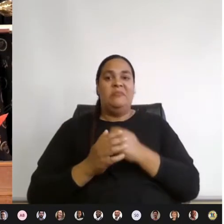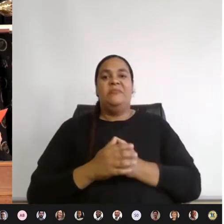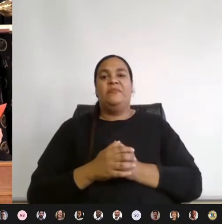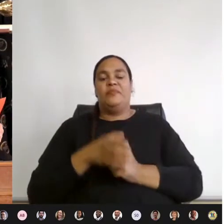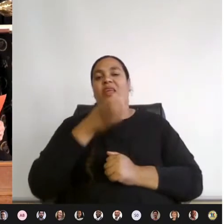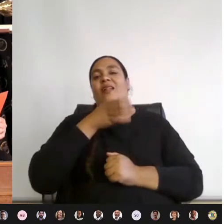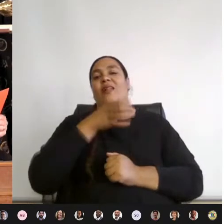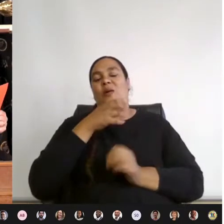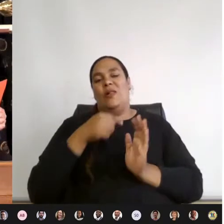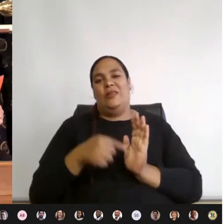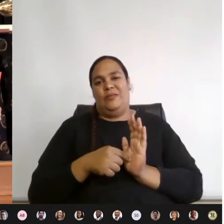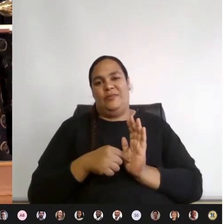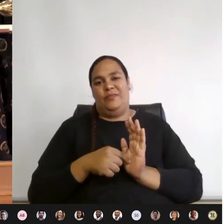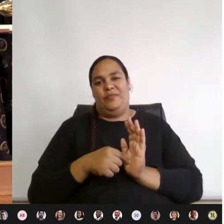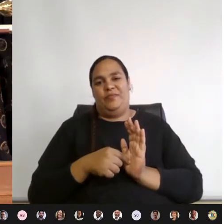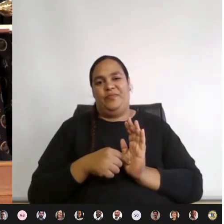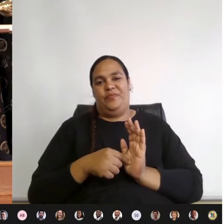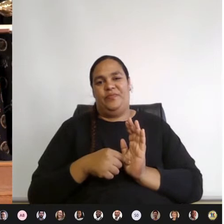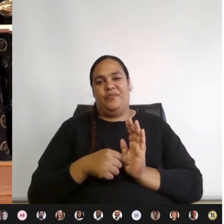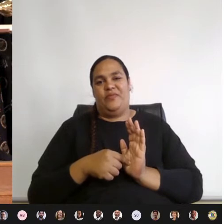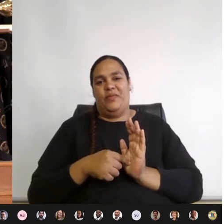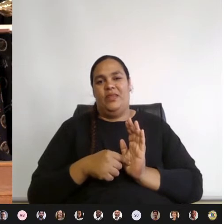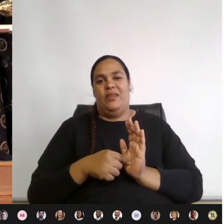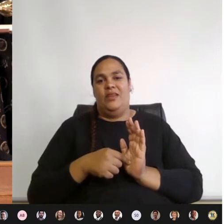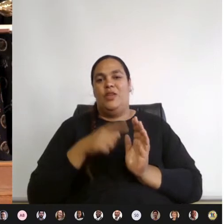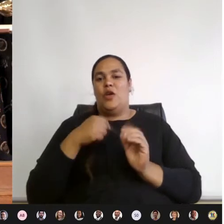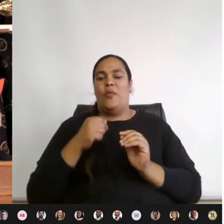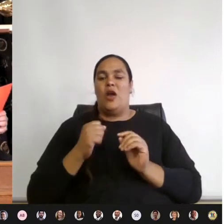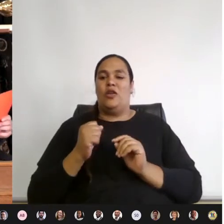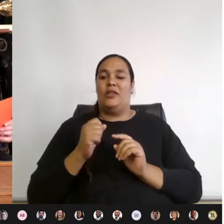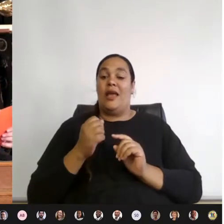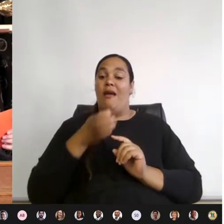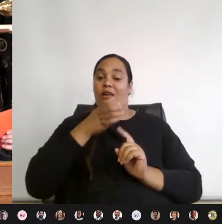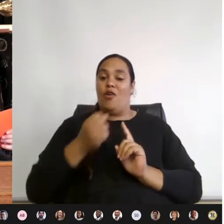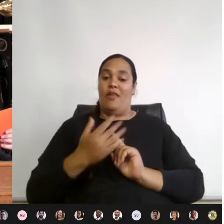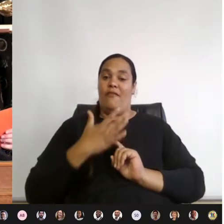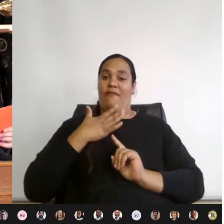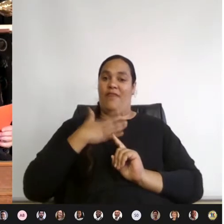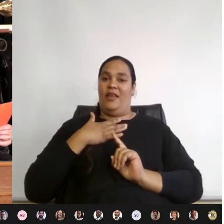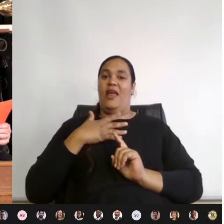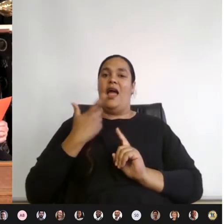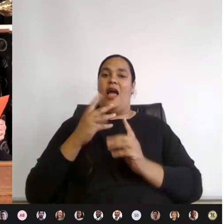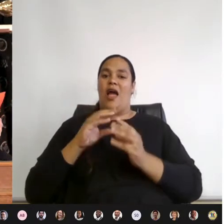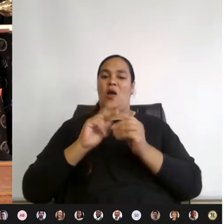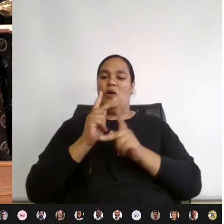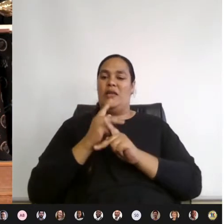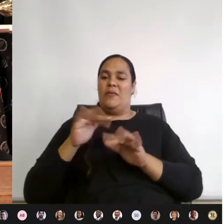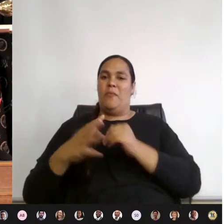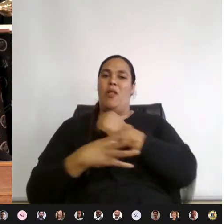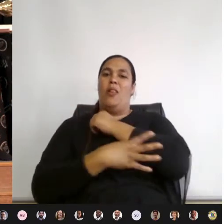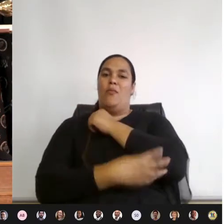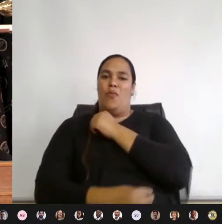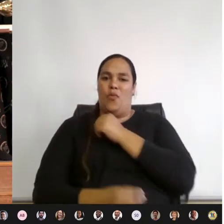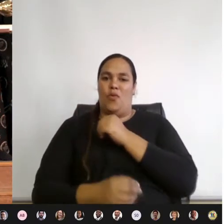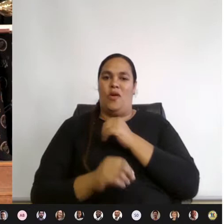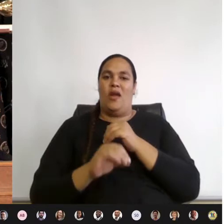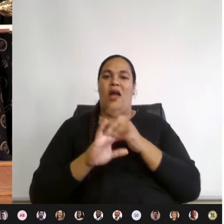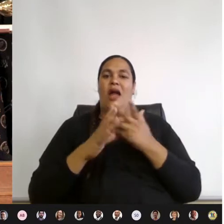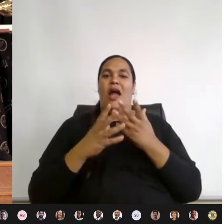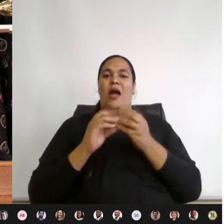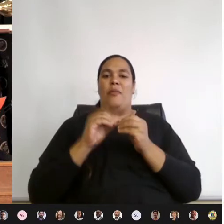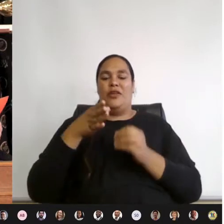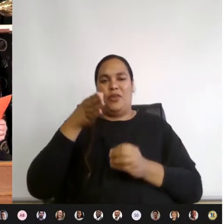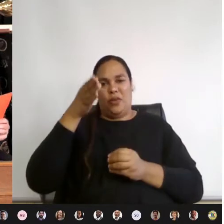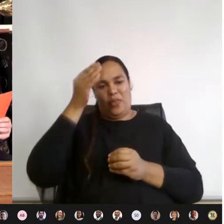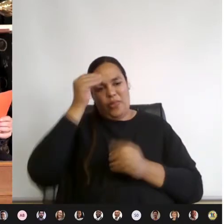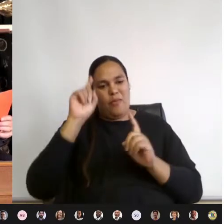alcohol. It speaks about the effect of alcohol and how it keeps people poor, how it undermines your ability to